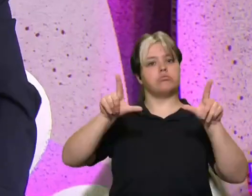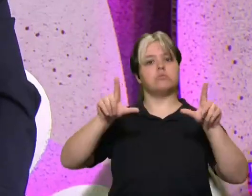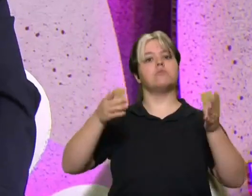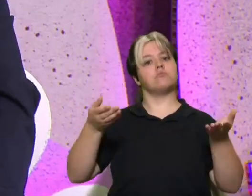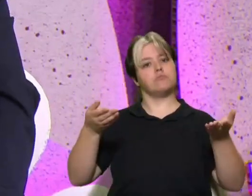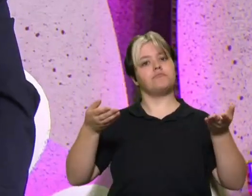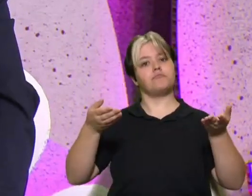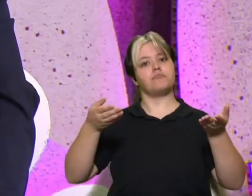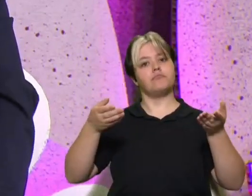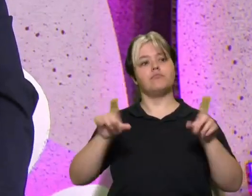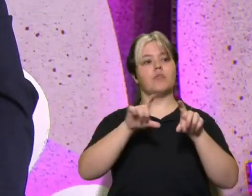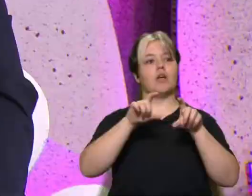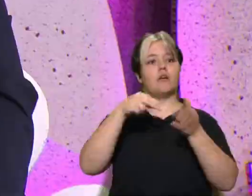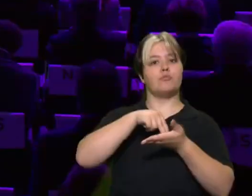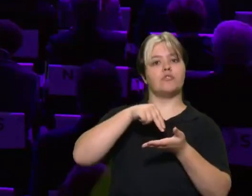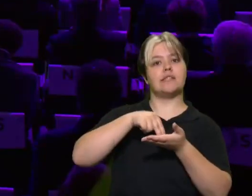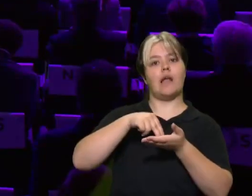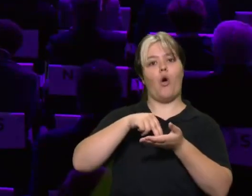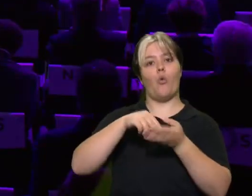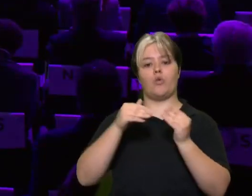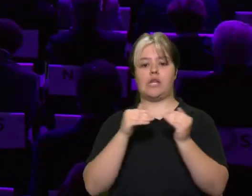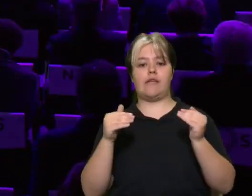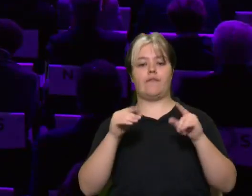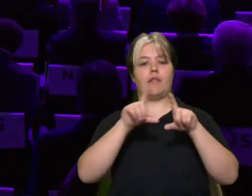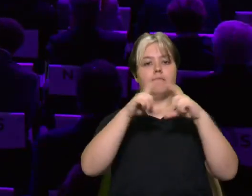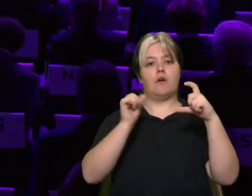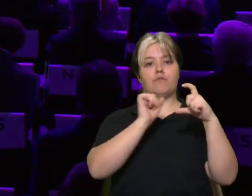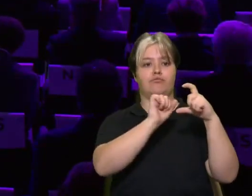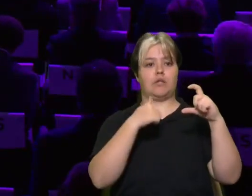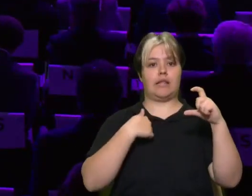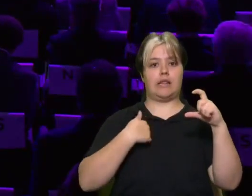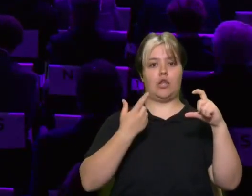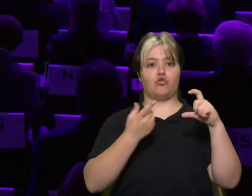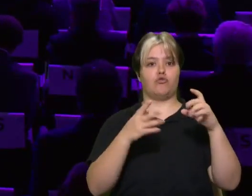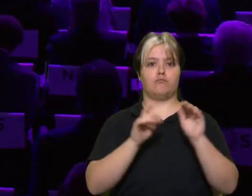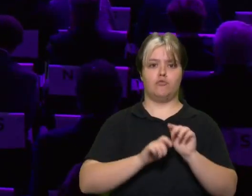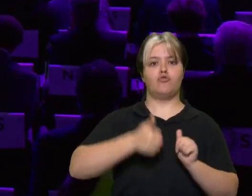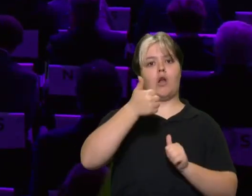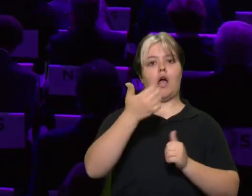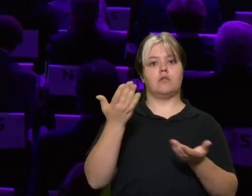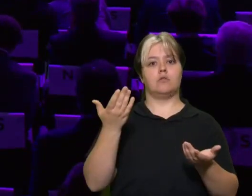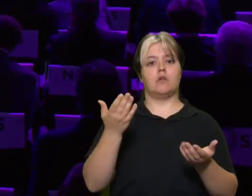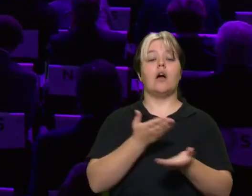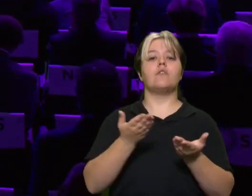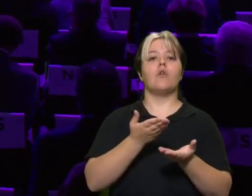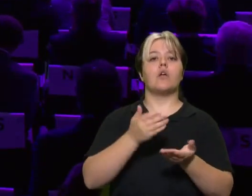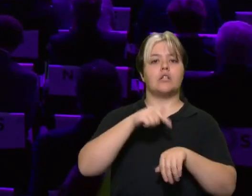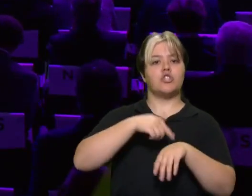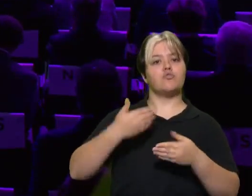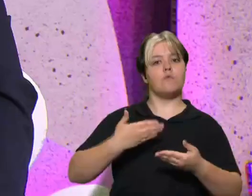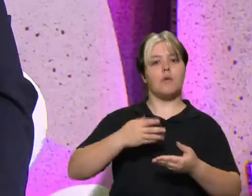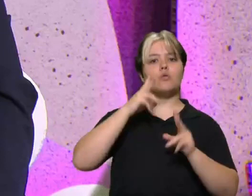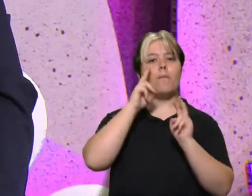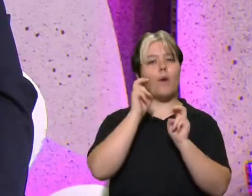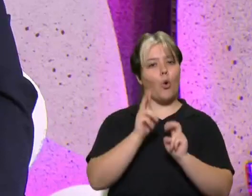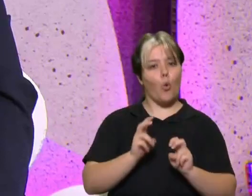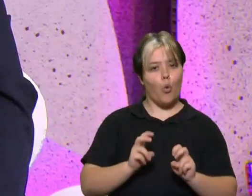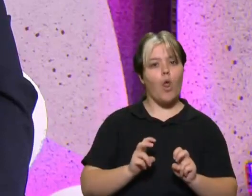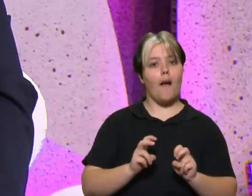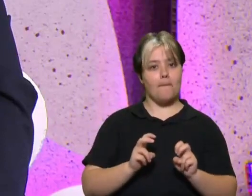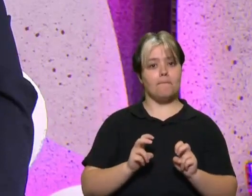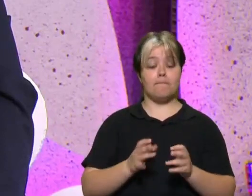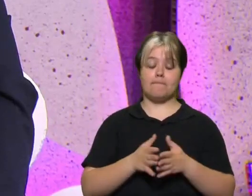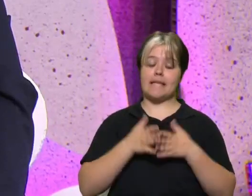to improve, perfect their position in the company. And at this moment,